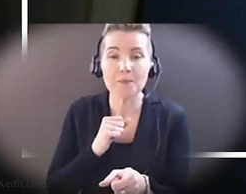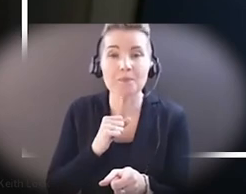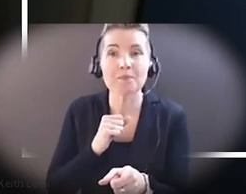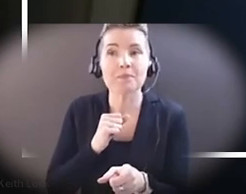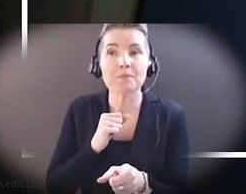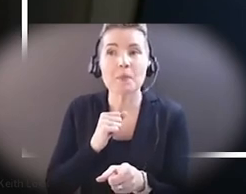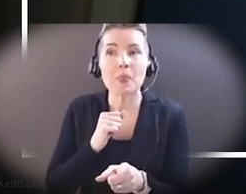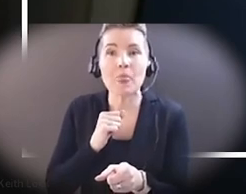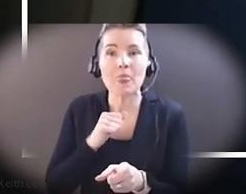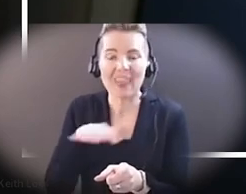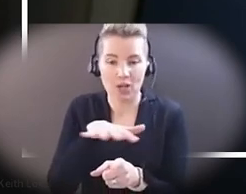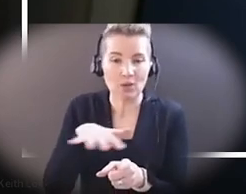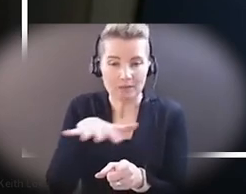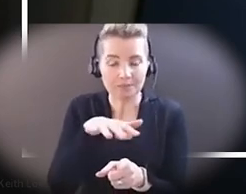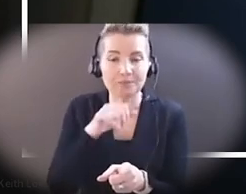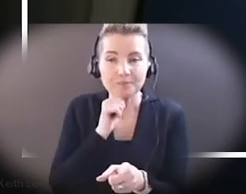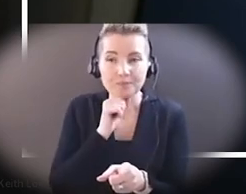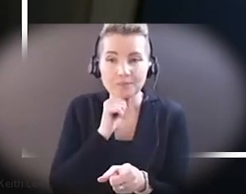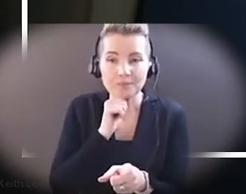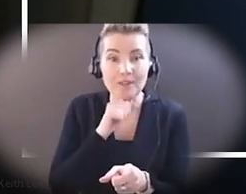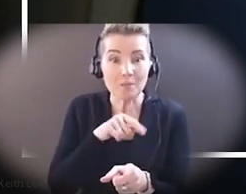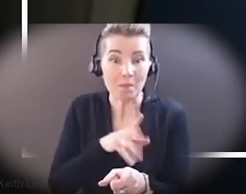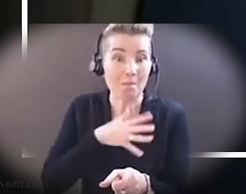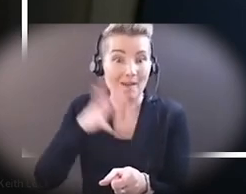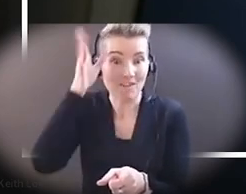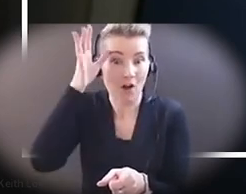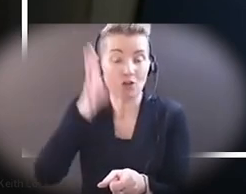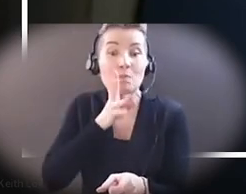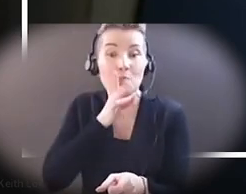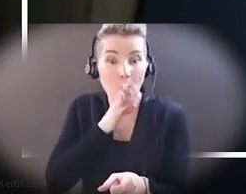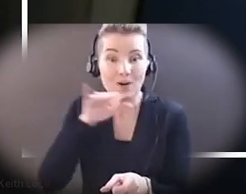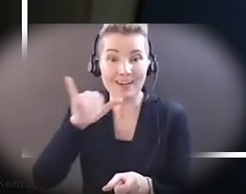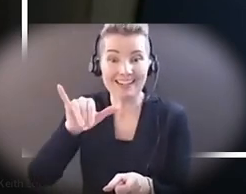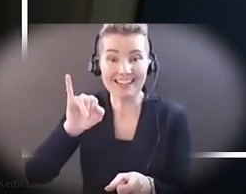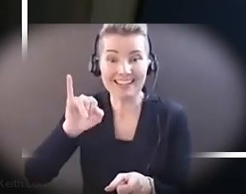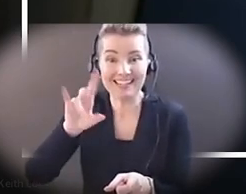of, I guess he spoke Yiddish, and